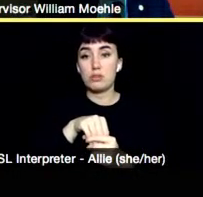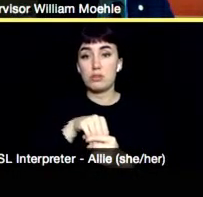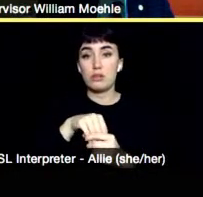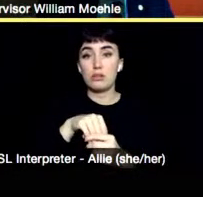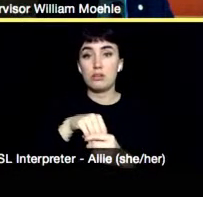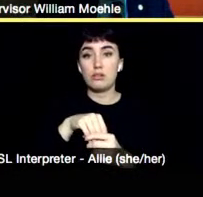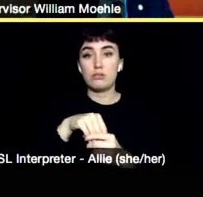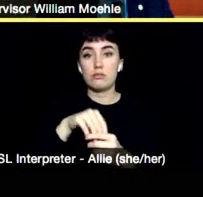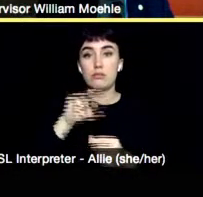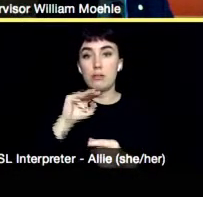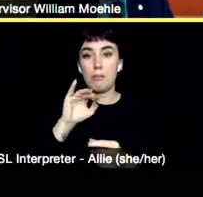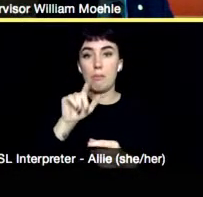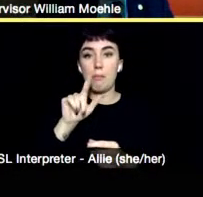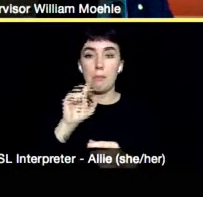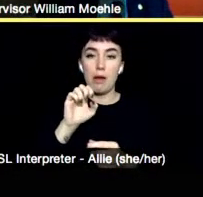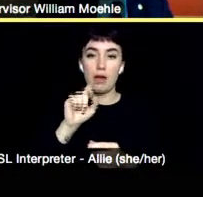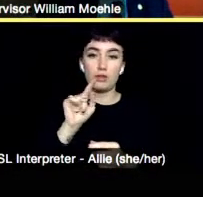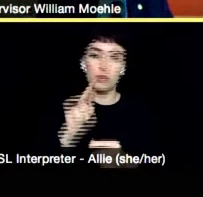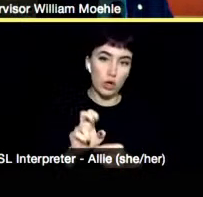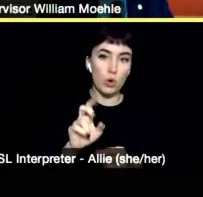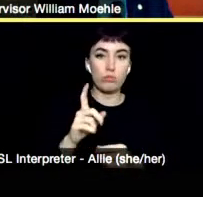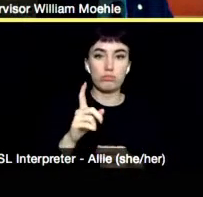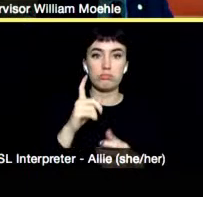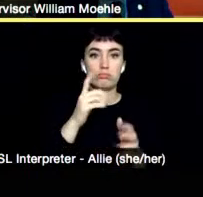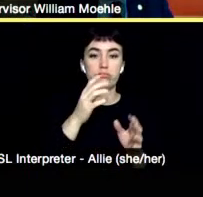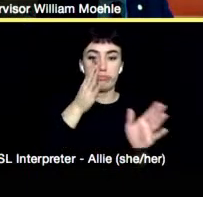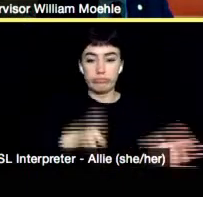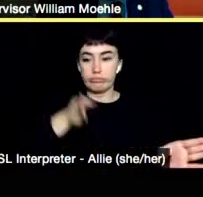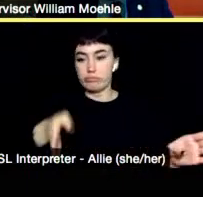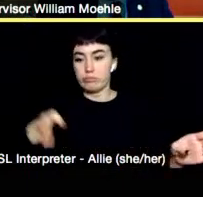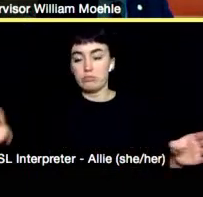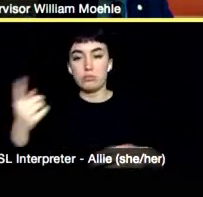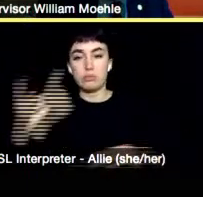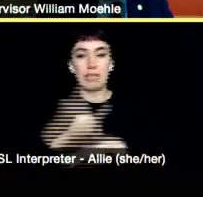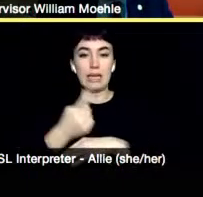milestone dates within that schedule?